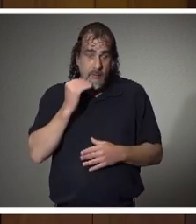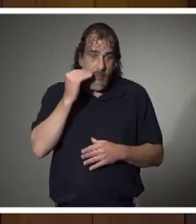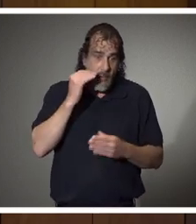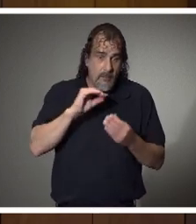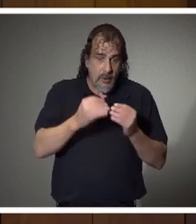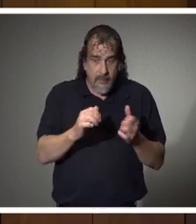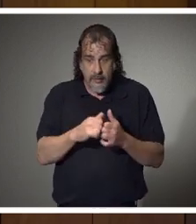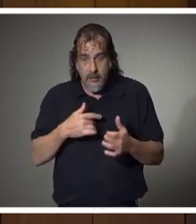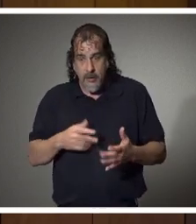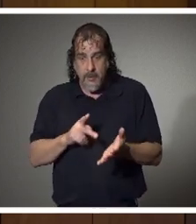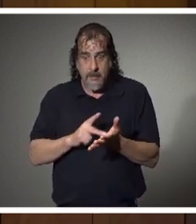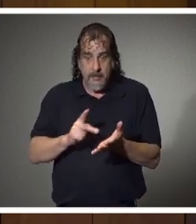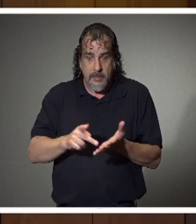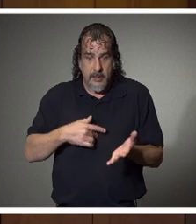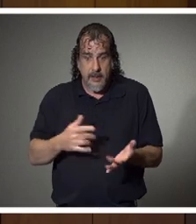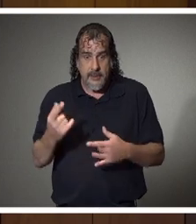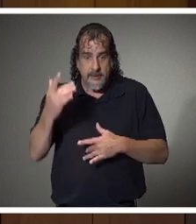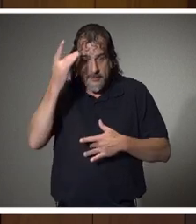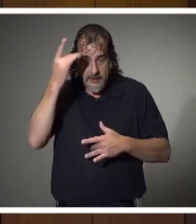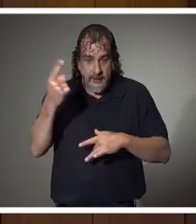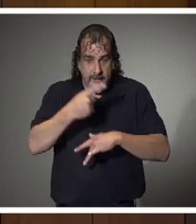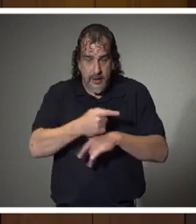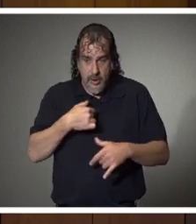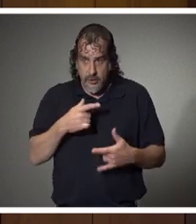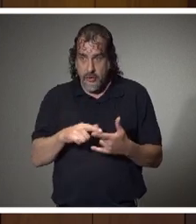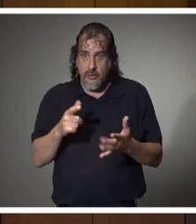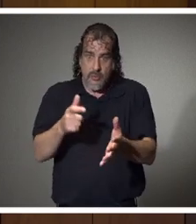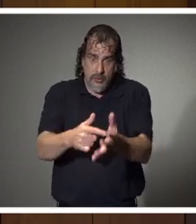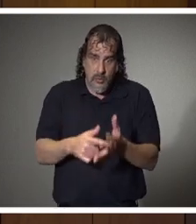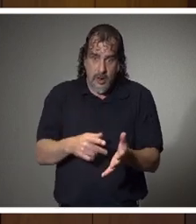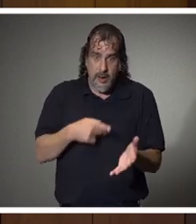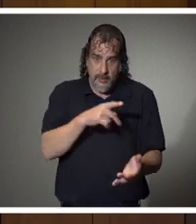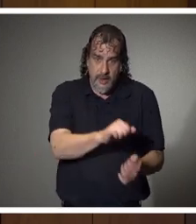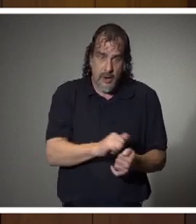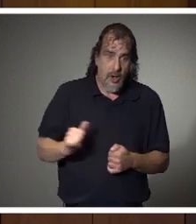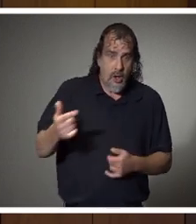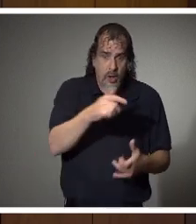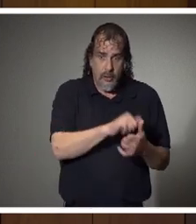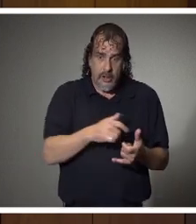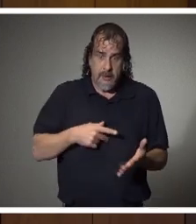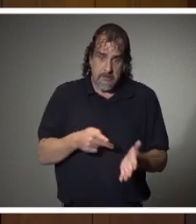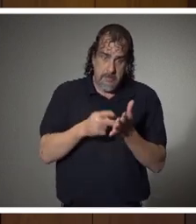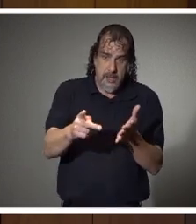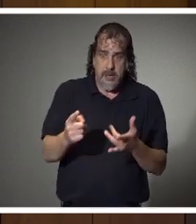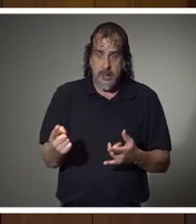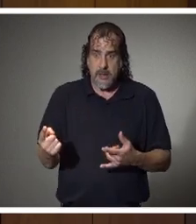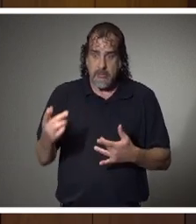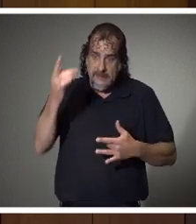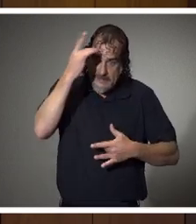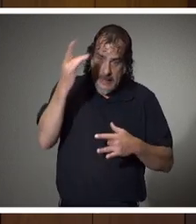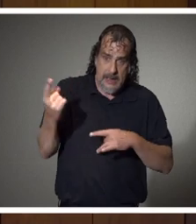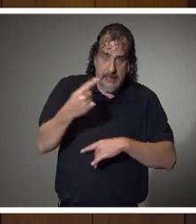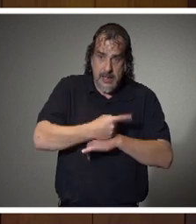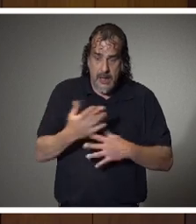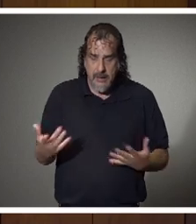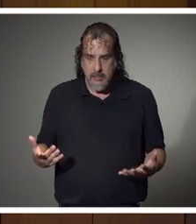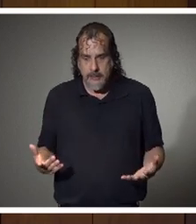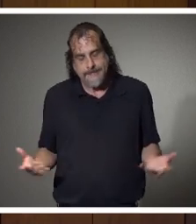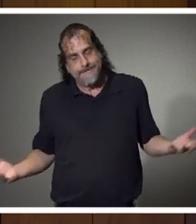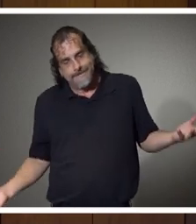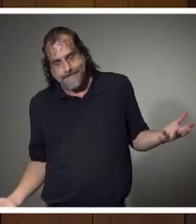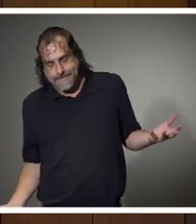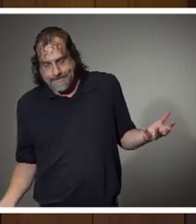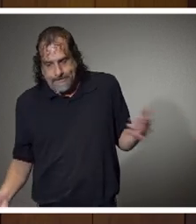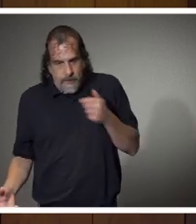you support mandatory paid sick days for hardworking Mississippians, or is that off the table? Well, look, I would tell